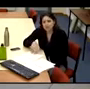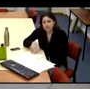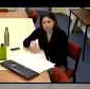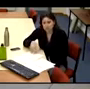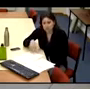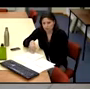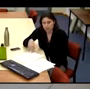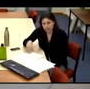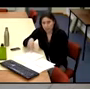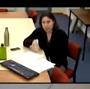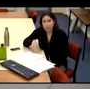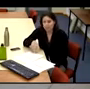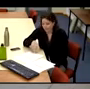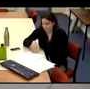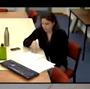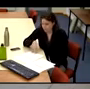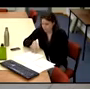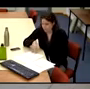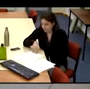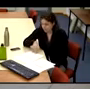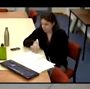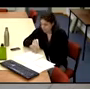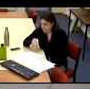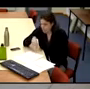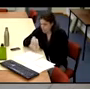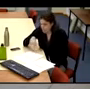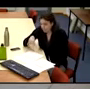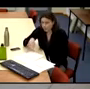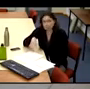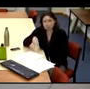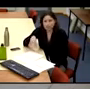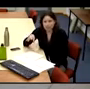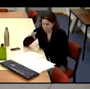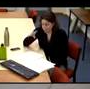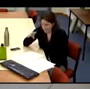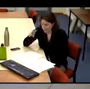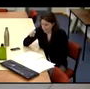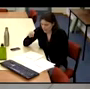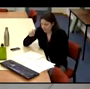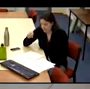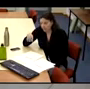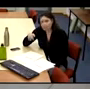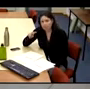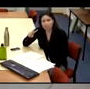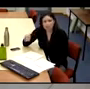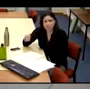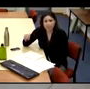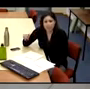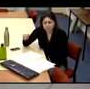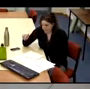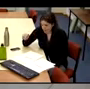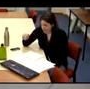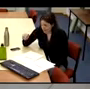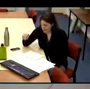on refugee representation from people from refugee backgrounds. And so within this research, I am focusing mainly on the